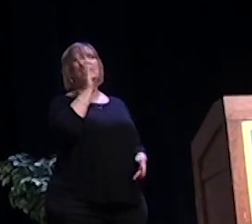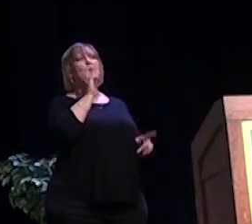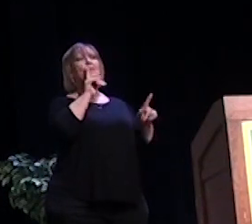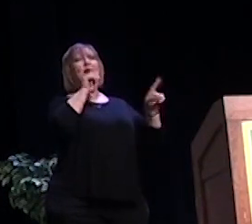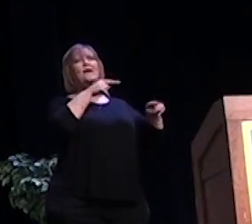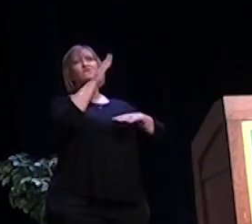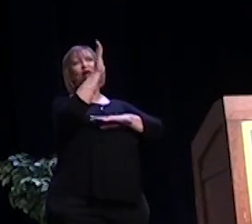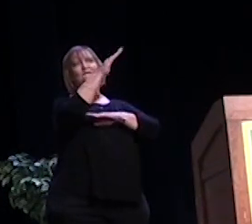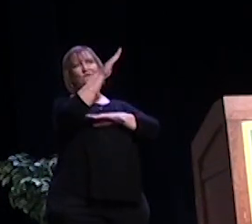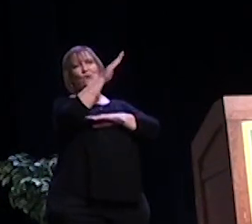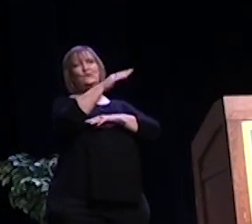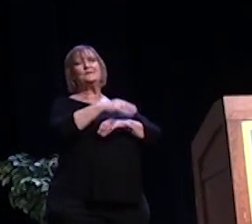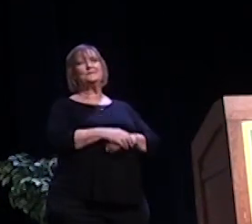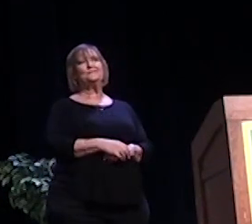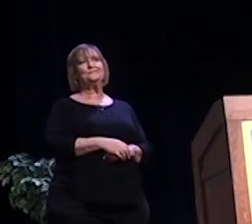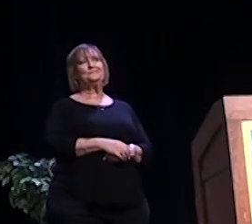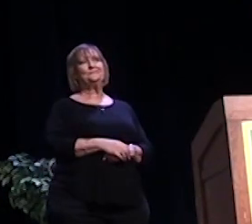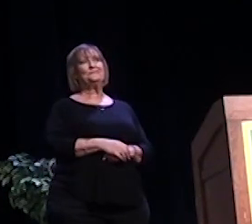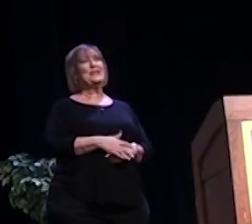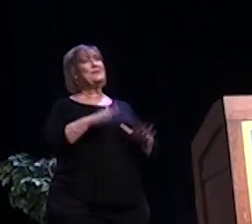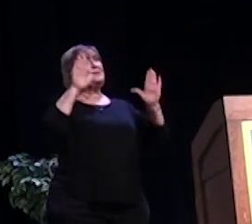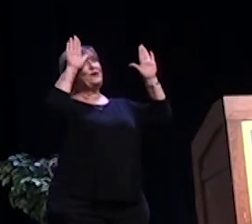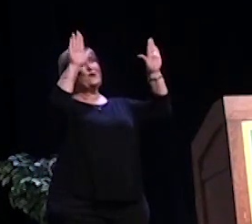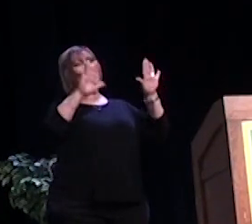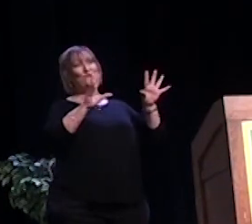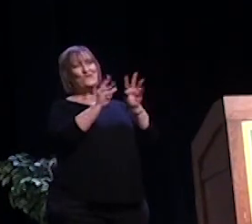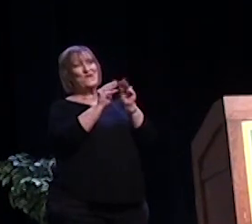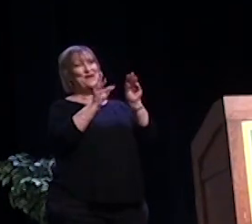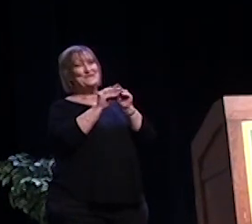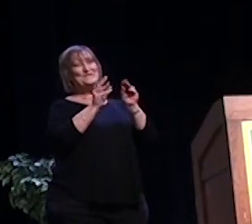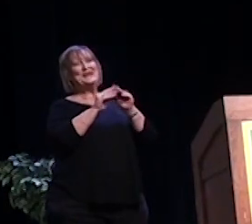So thank you so much, panelists. This has been a great